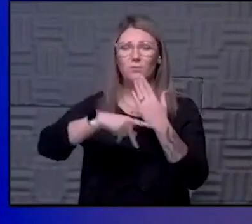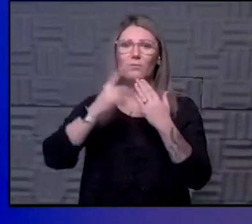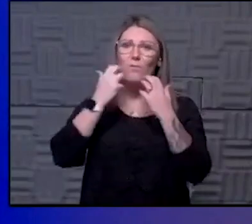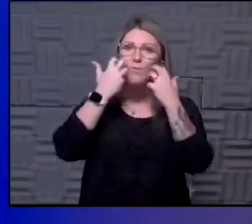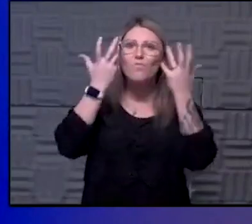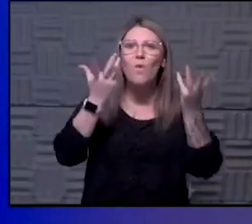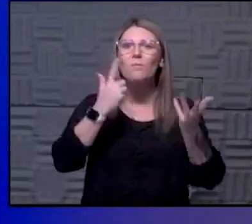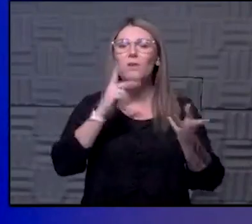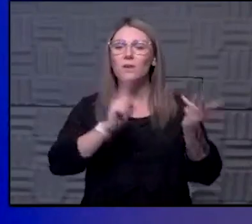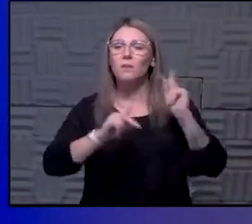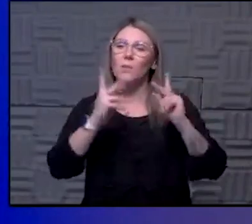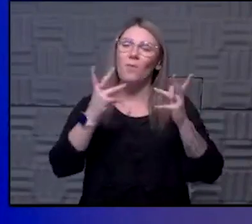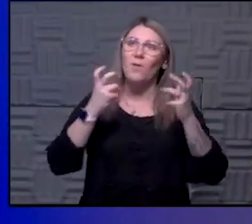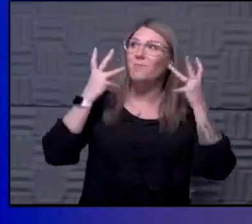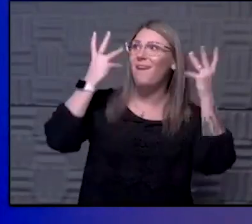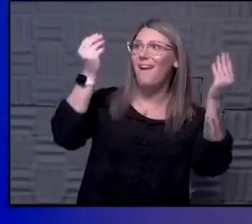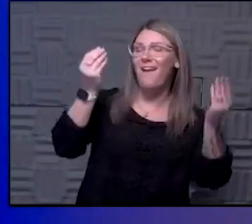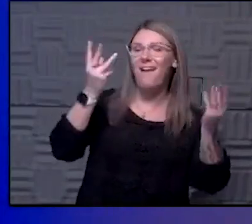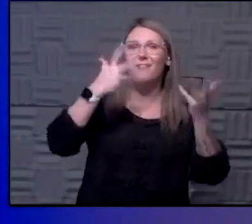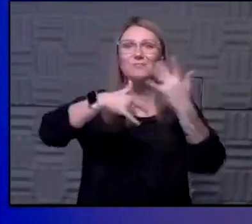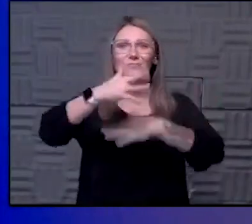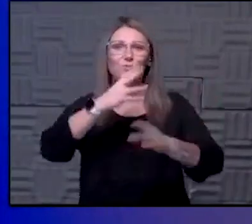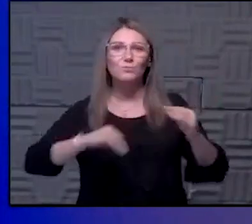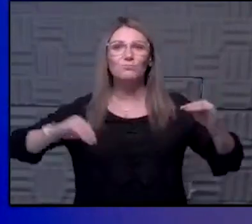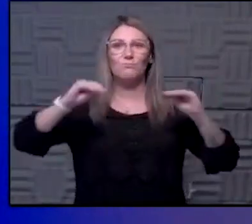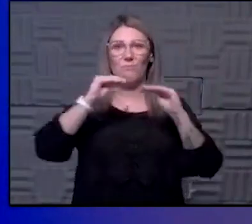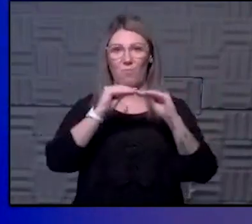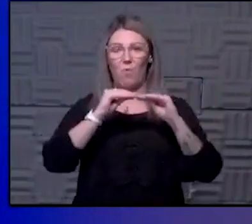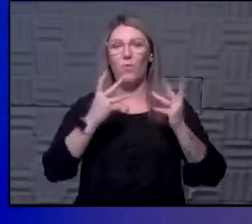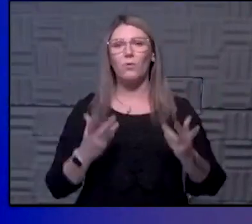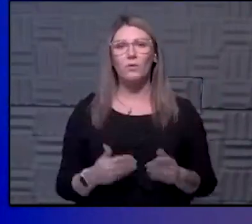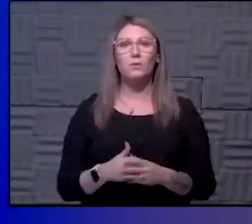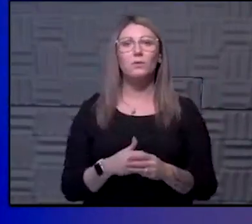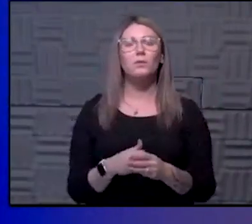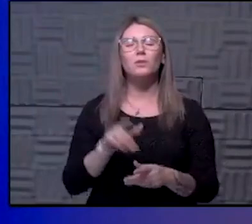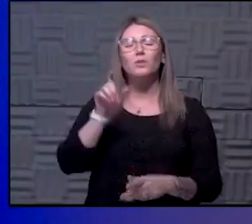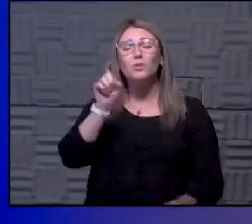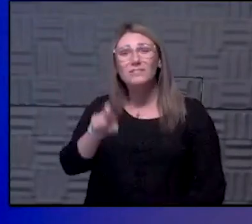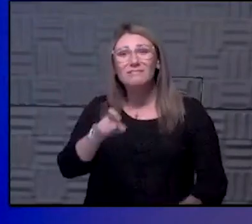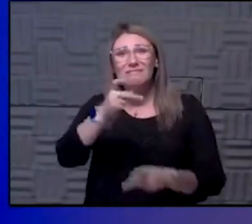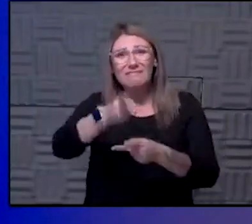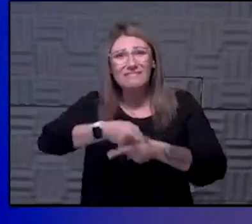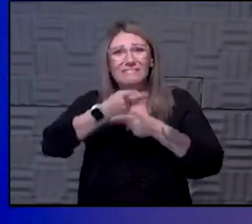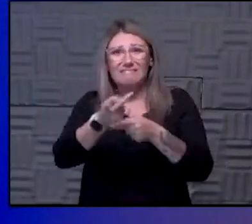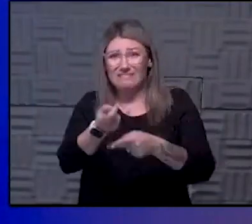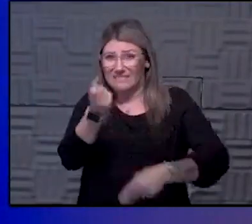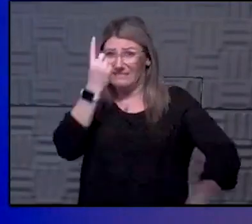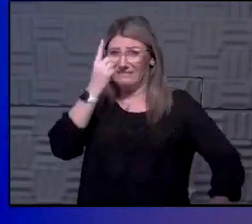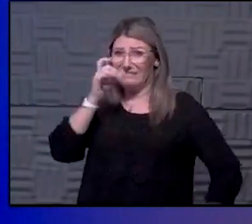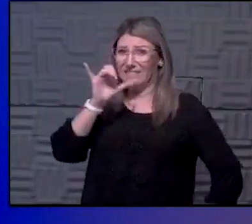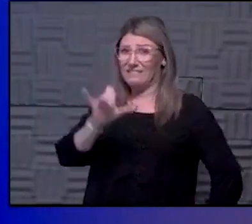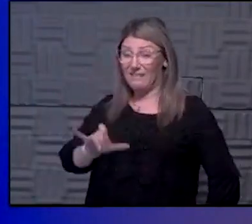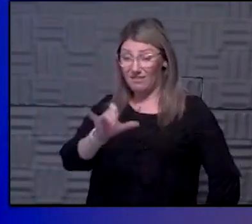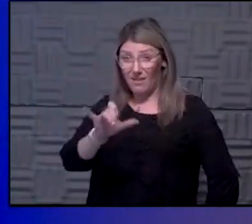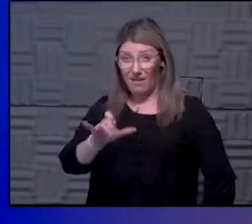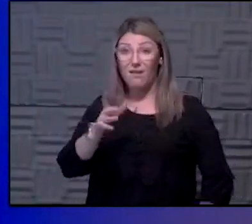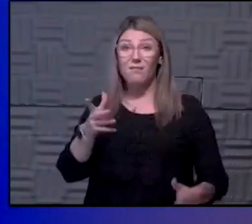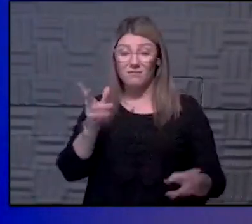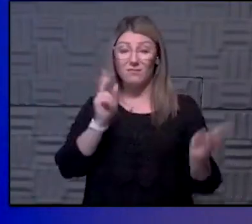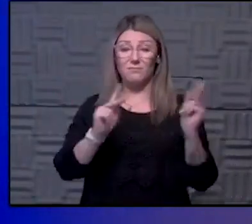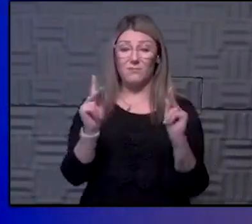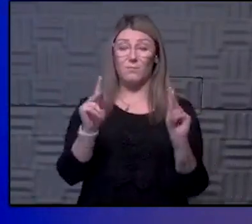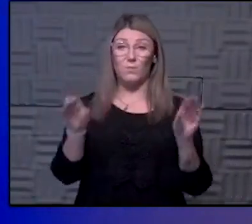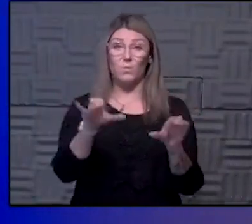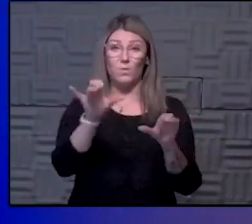People are probably going to want to get out and socialize more. And I think being cognizant of that fact, that people are